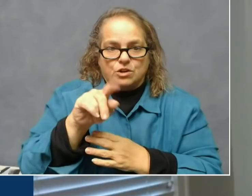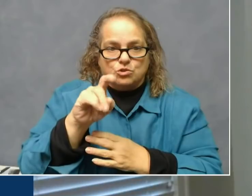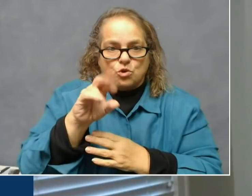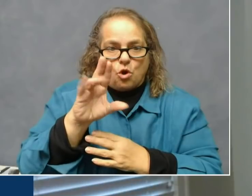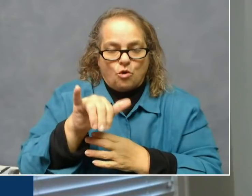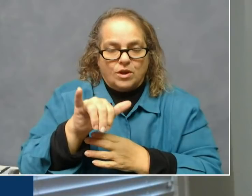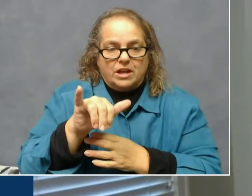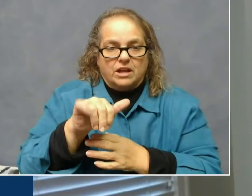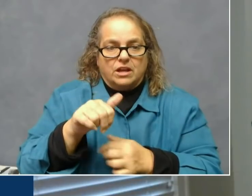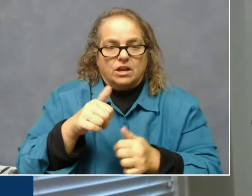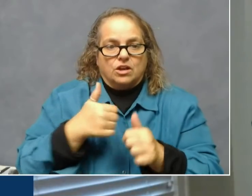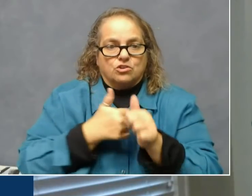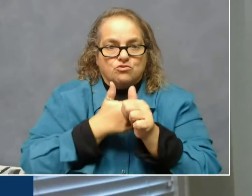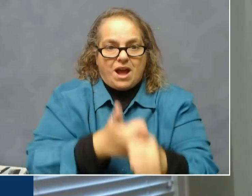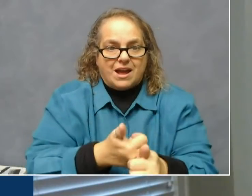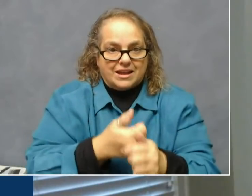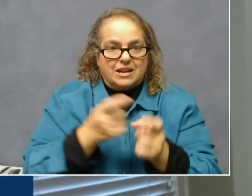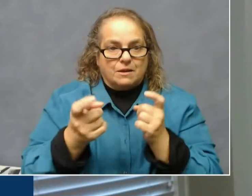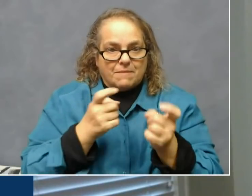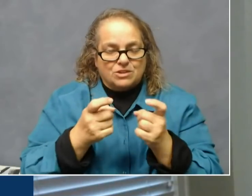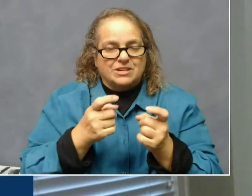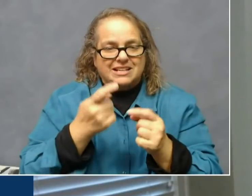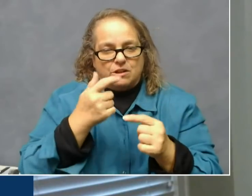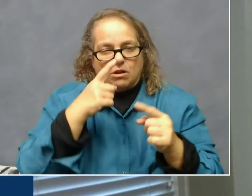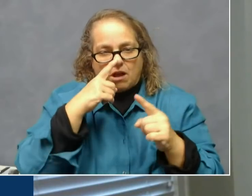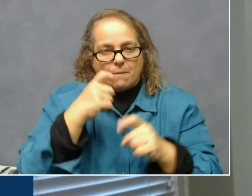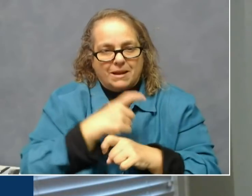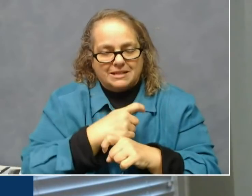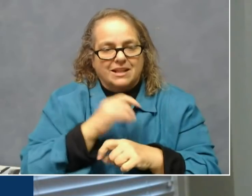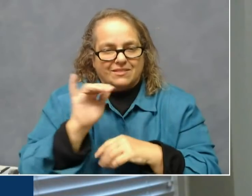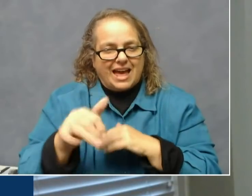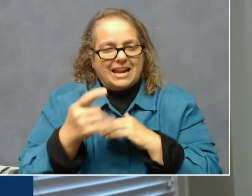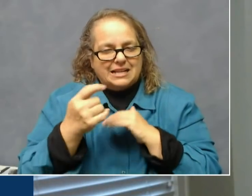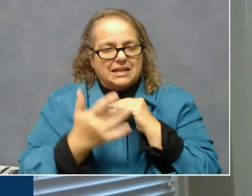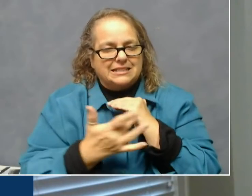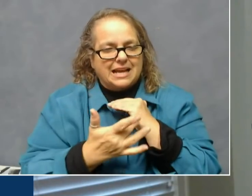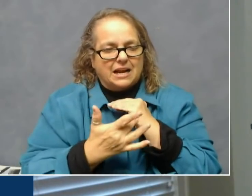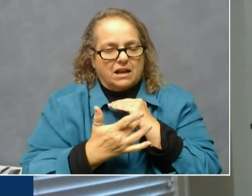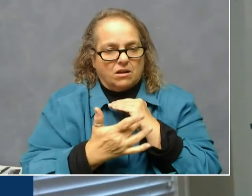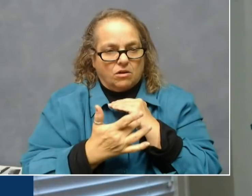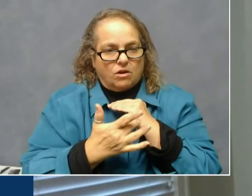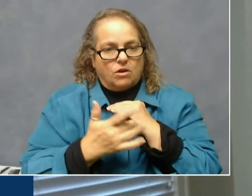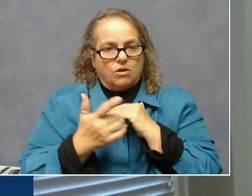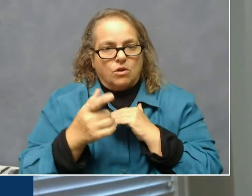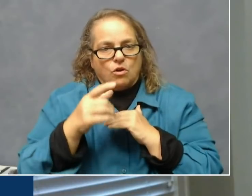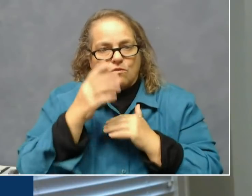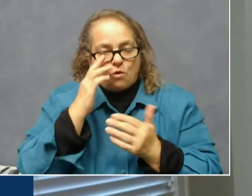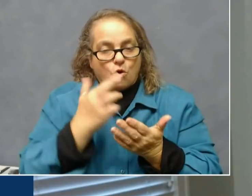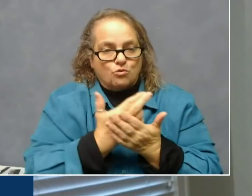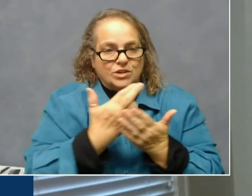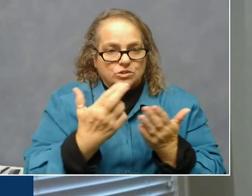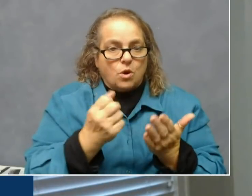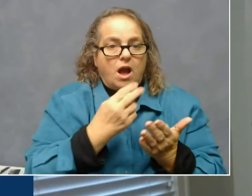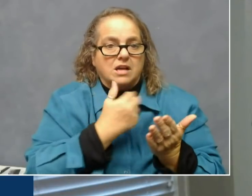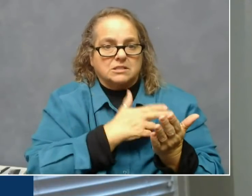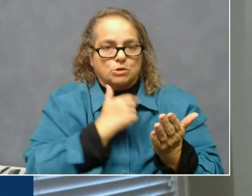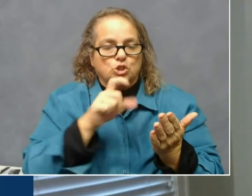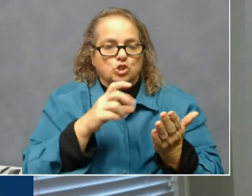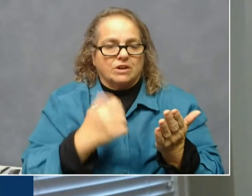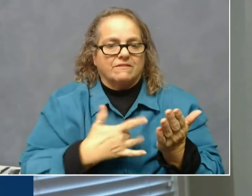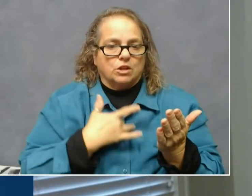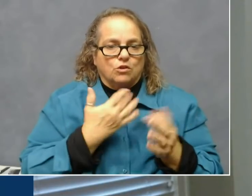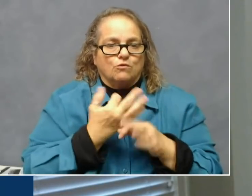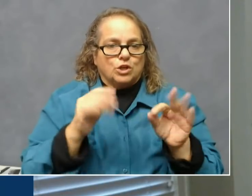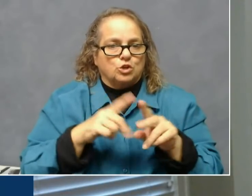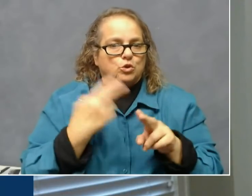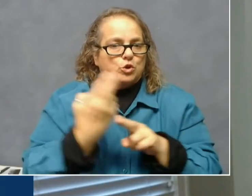but those are technicalities when it comes to such a scarce resource. And so the hospitals should feel free to use any full dose they are